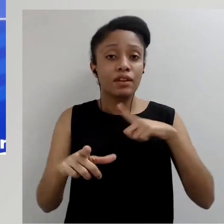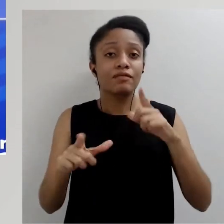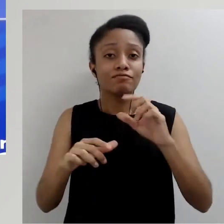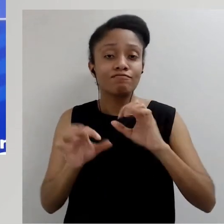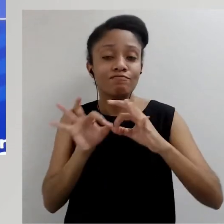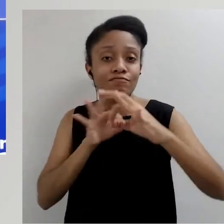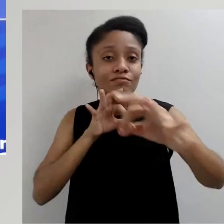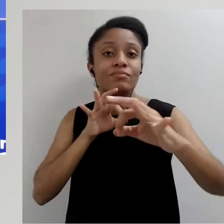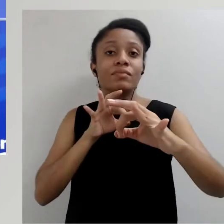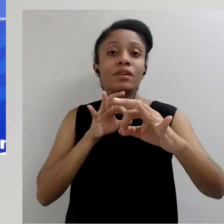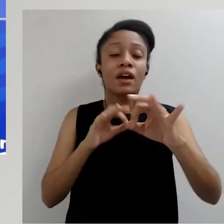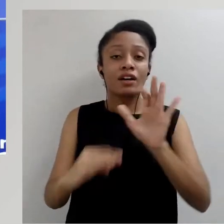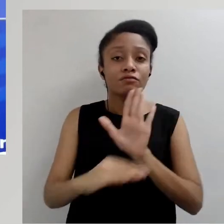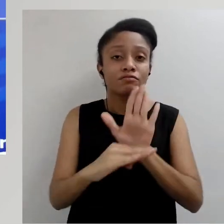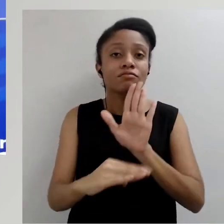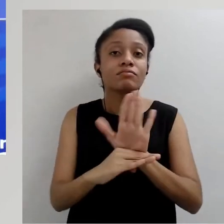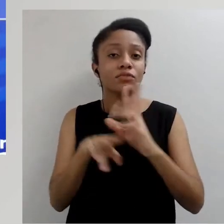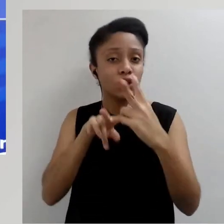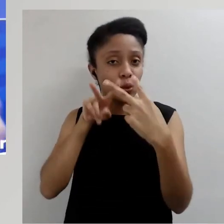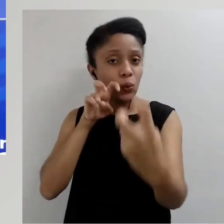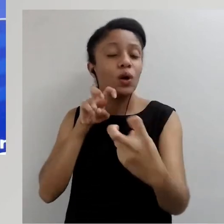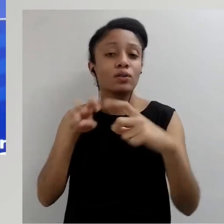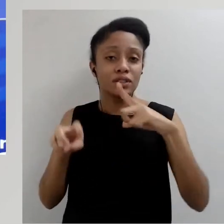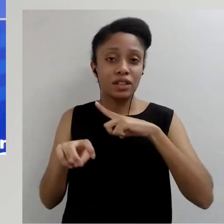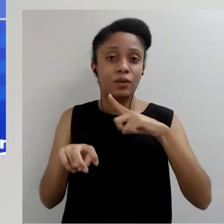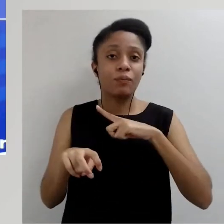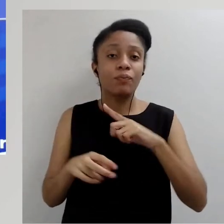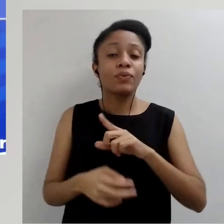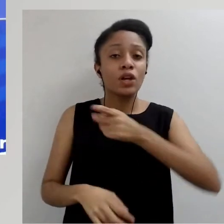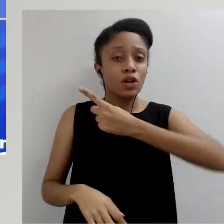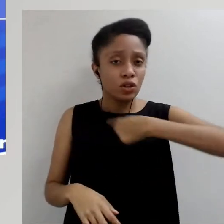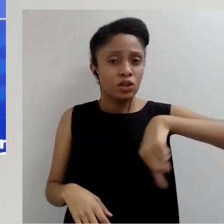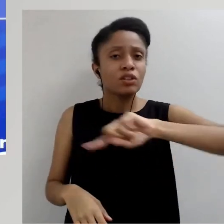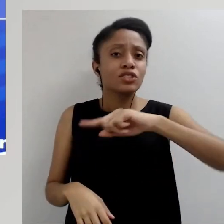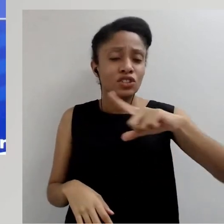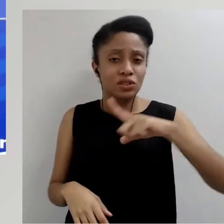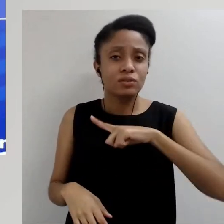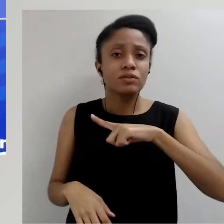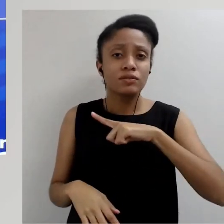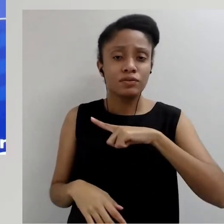And regarding data collection, we